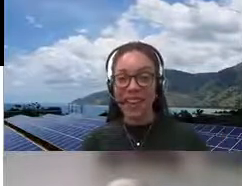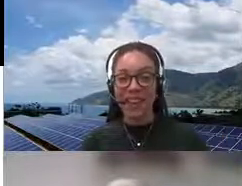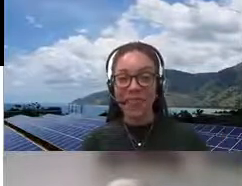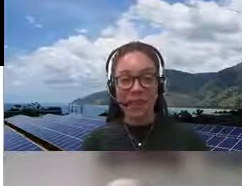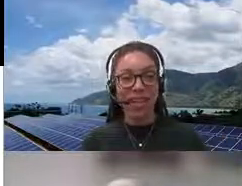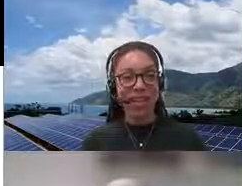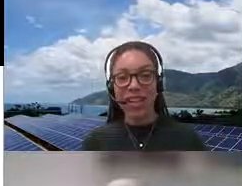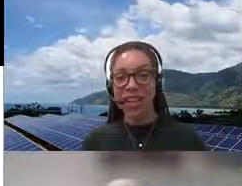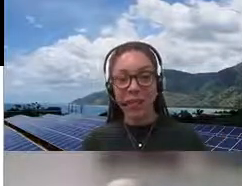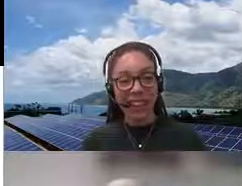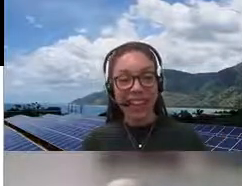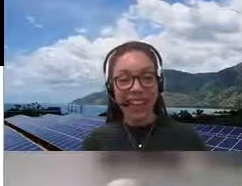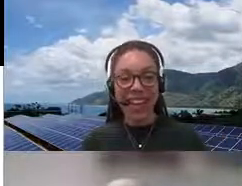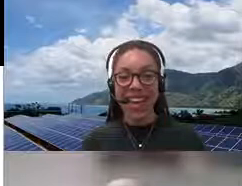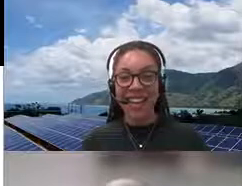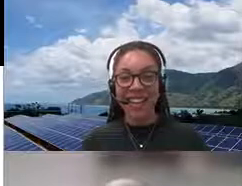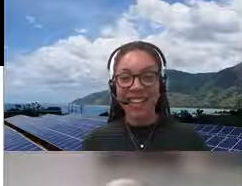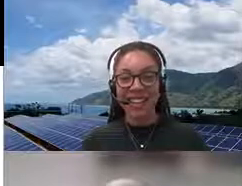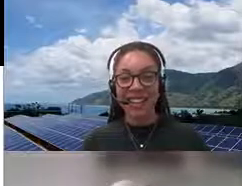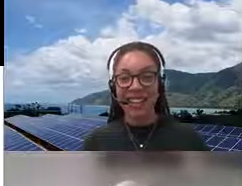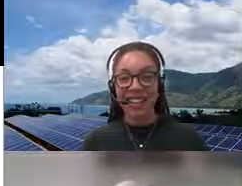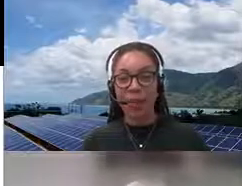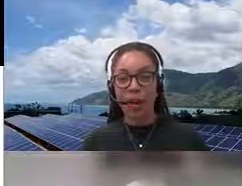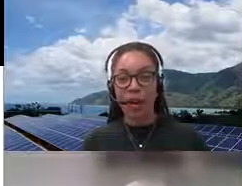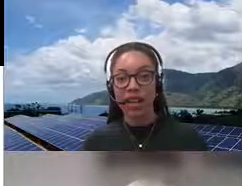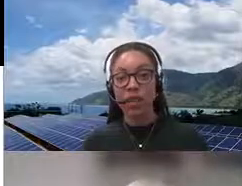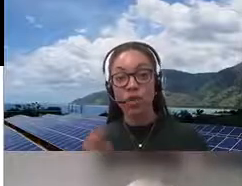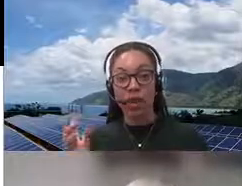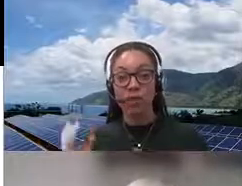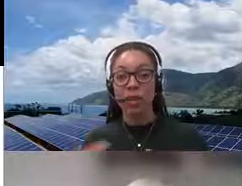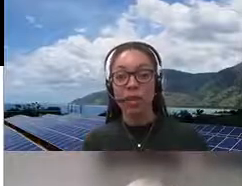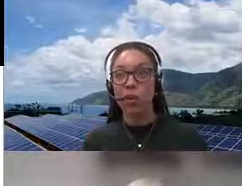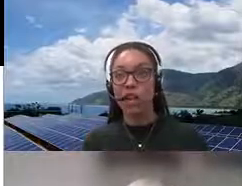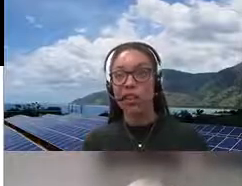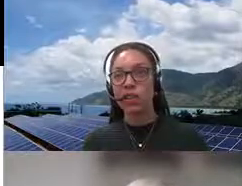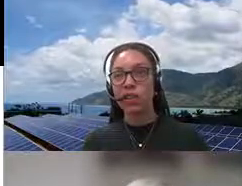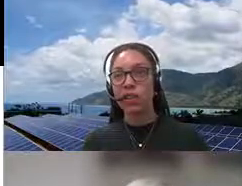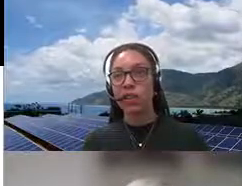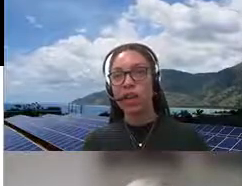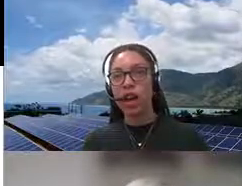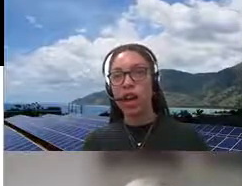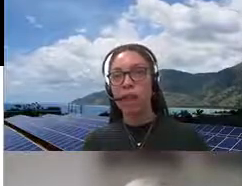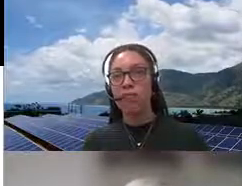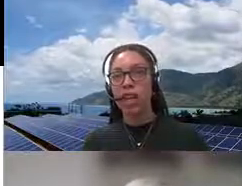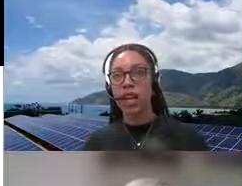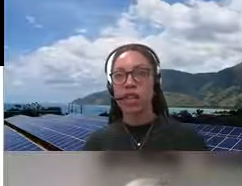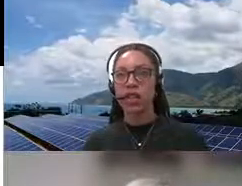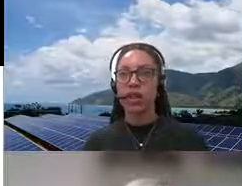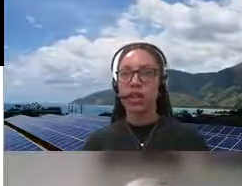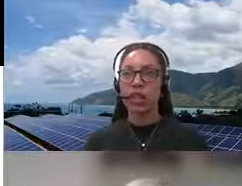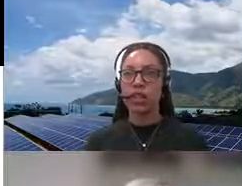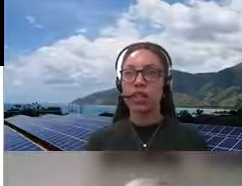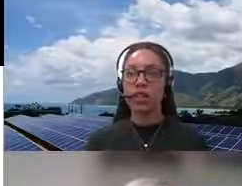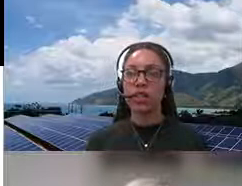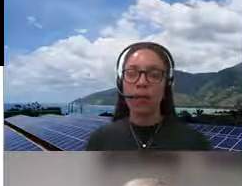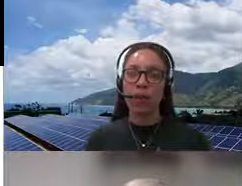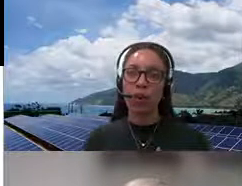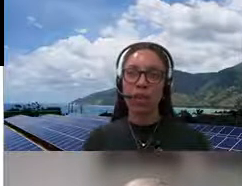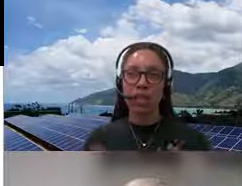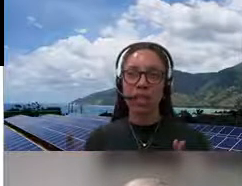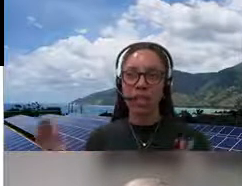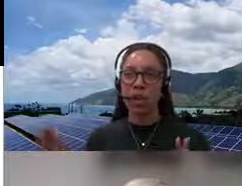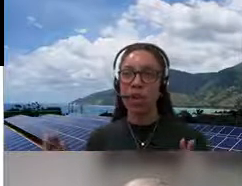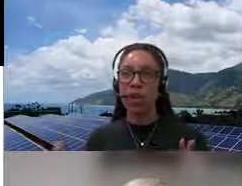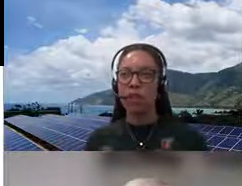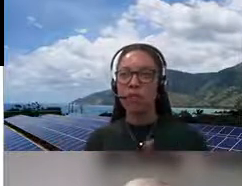noticed, the market is changing quickly and quite extreme in some ways also. And as Ash mentioned,